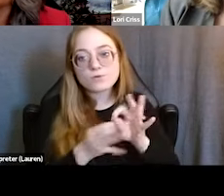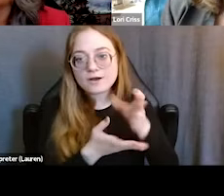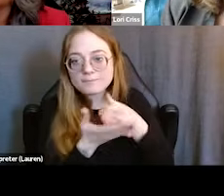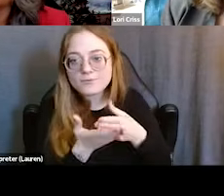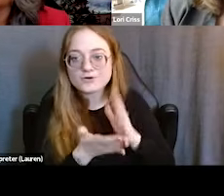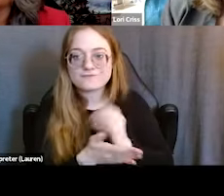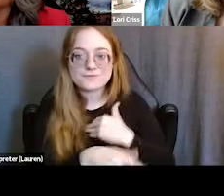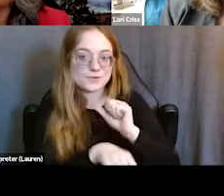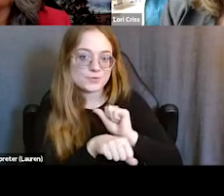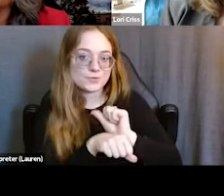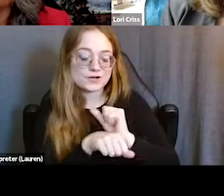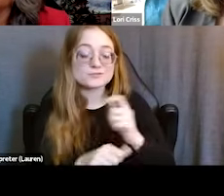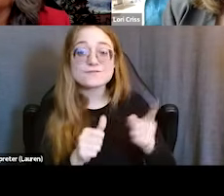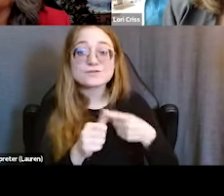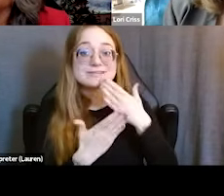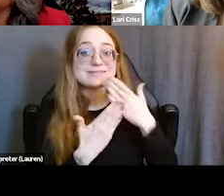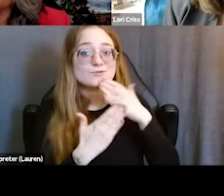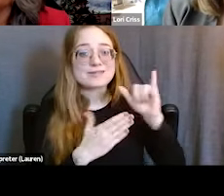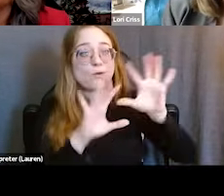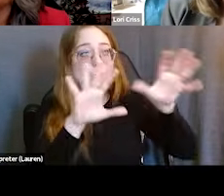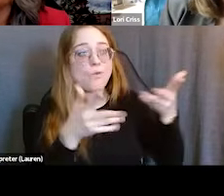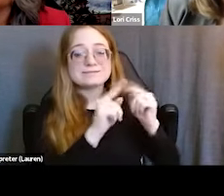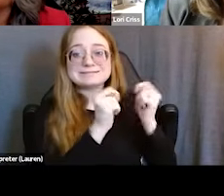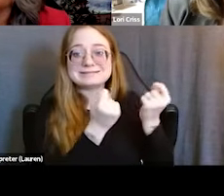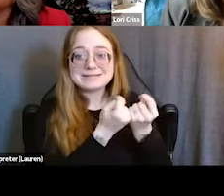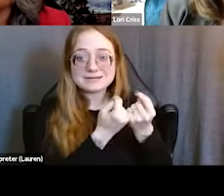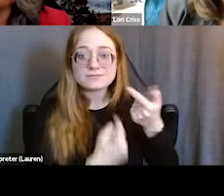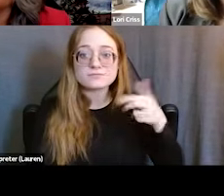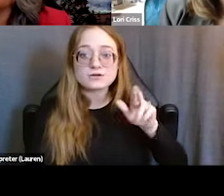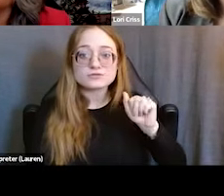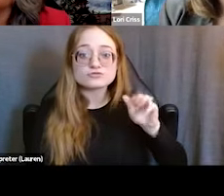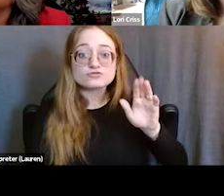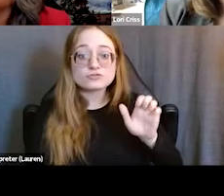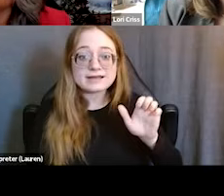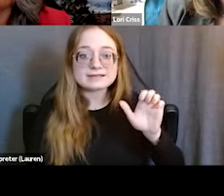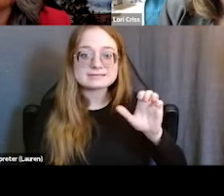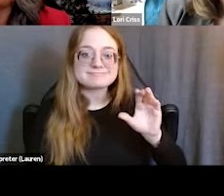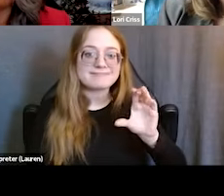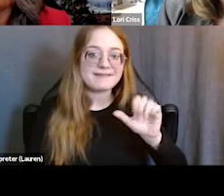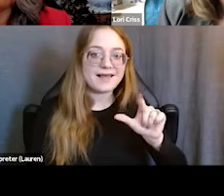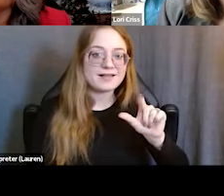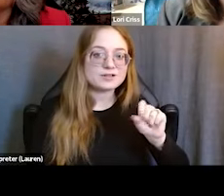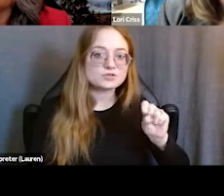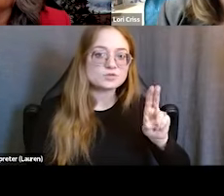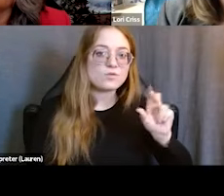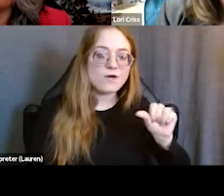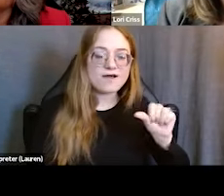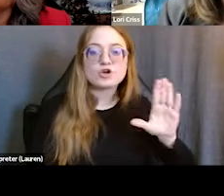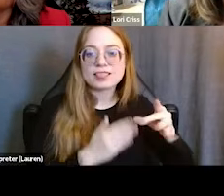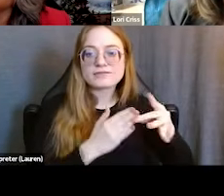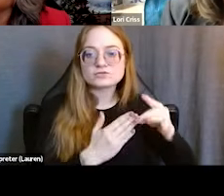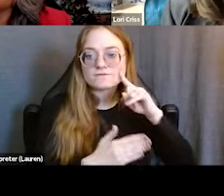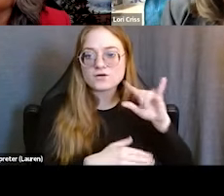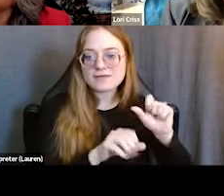first, thanks to that whole team, Grace Kalasua for her leadership in that work, and